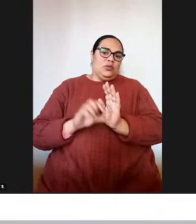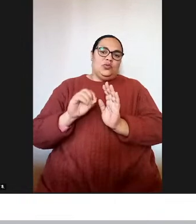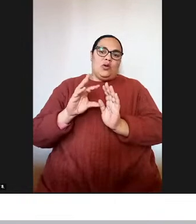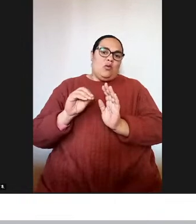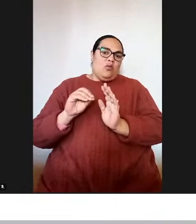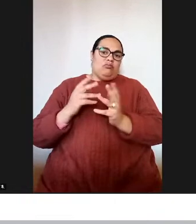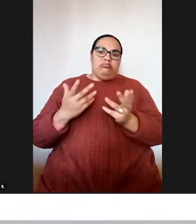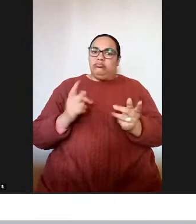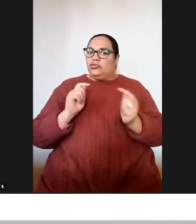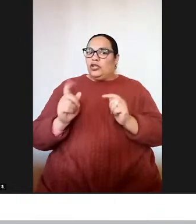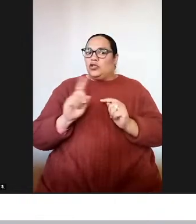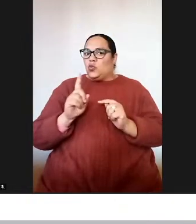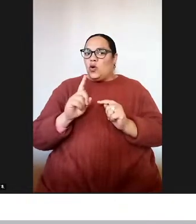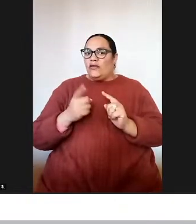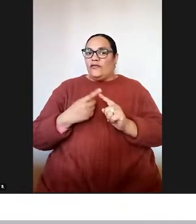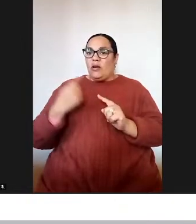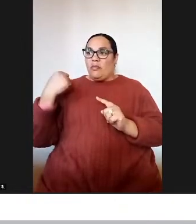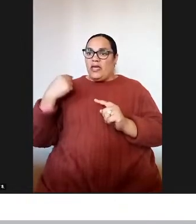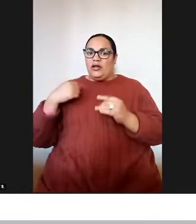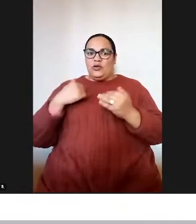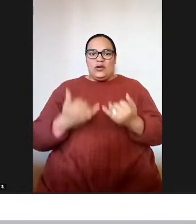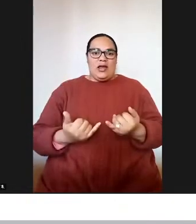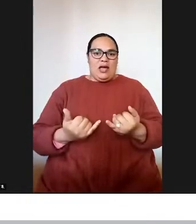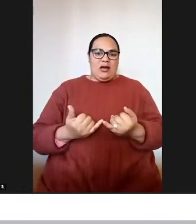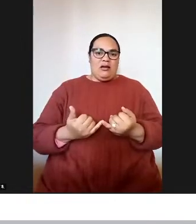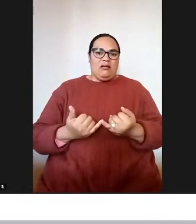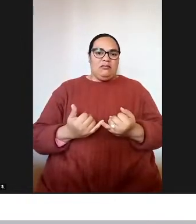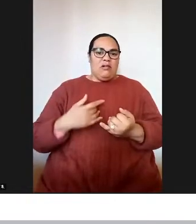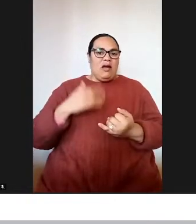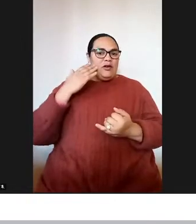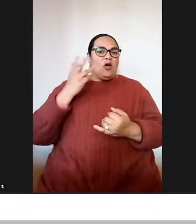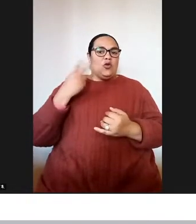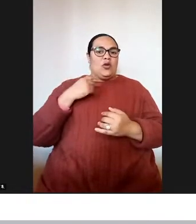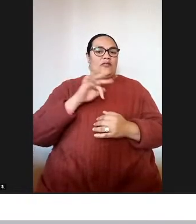what changed from? I mean, it's always been a staircase.